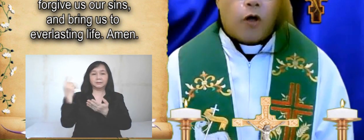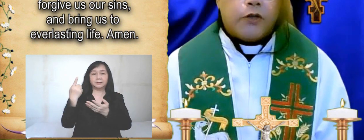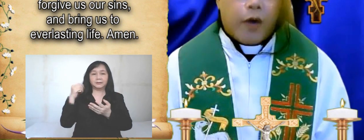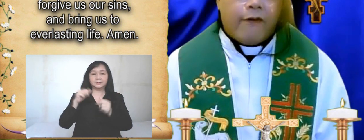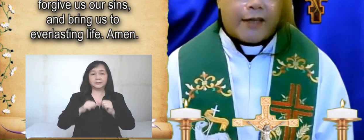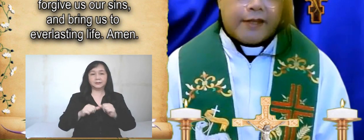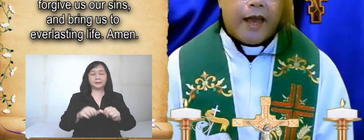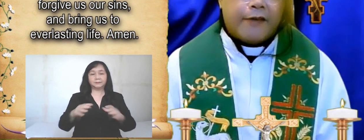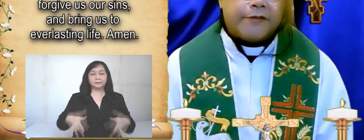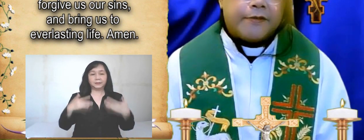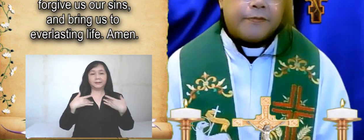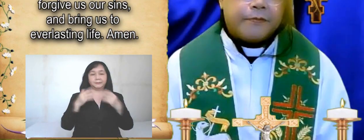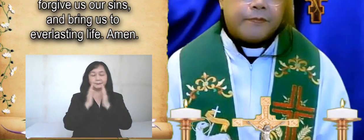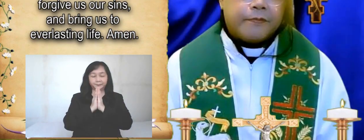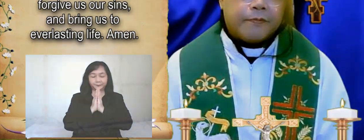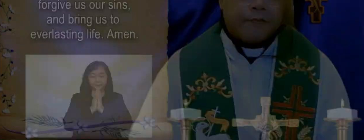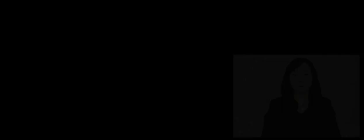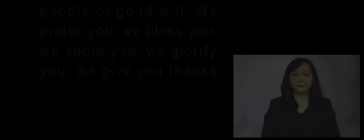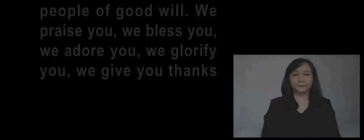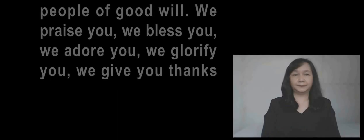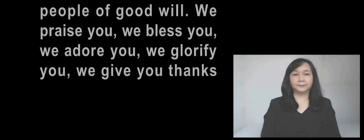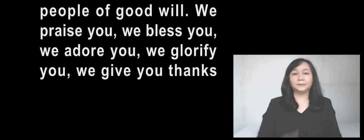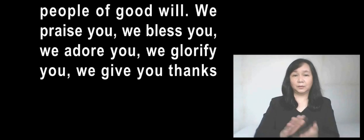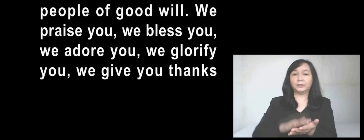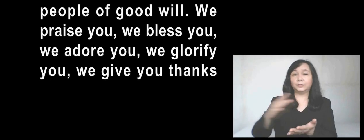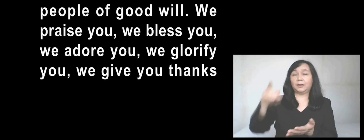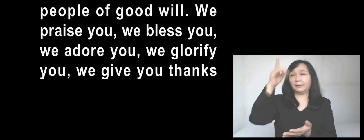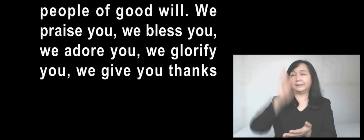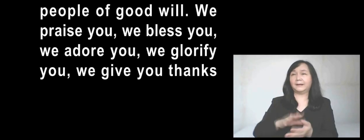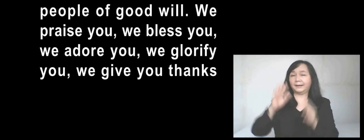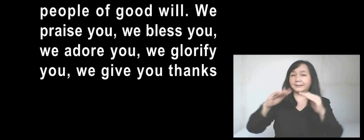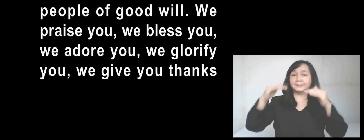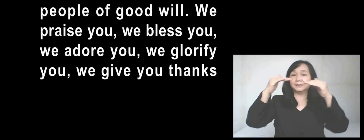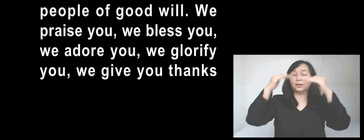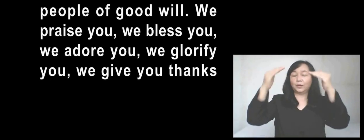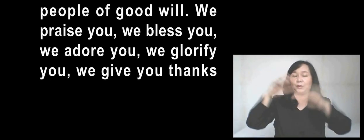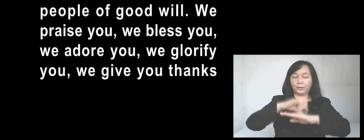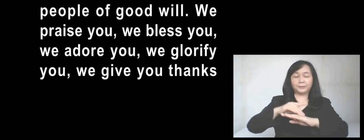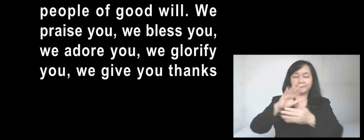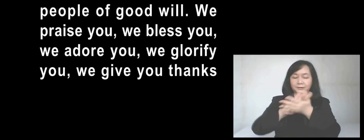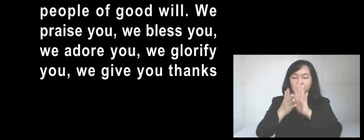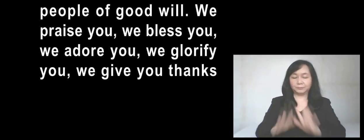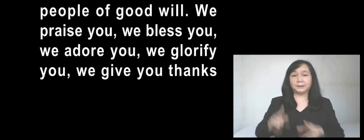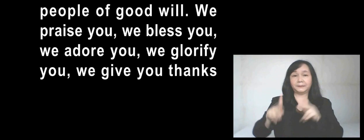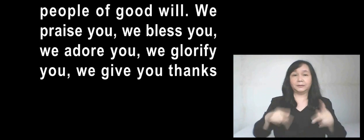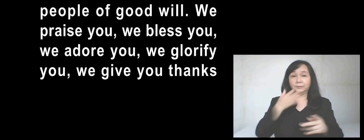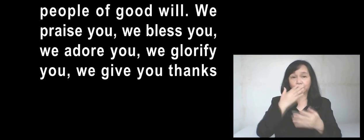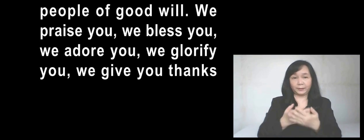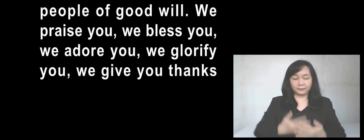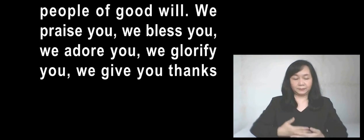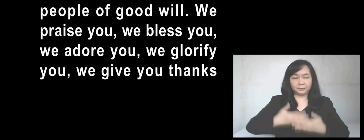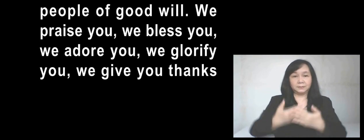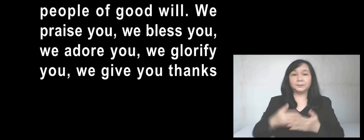bring us all to everlasting life. Amen. Glory to God in the highest, and on earth peace to